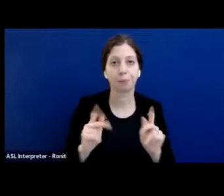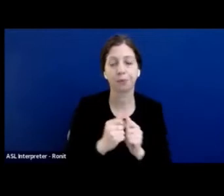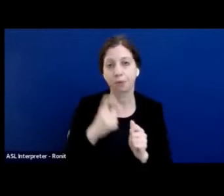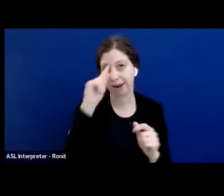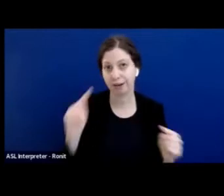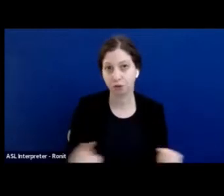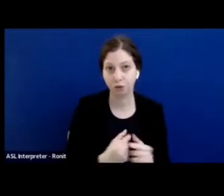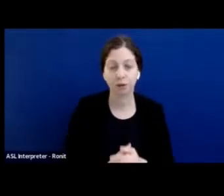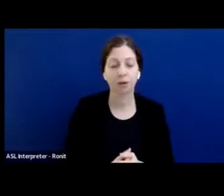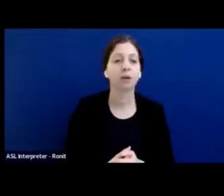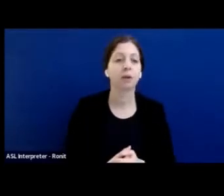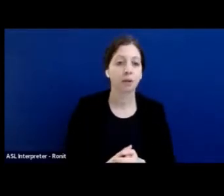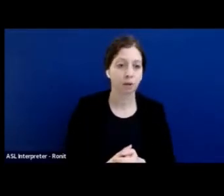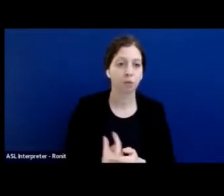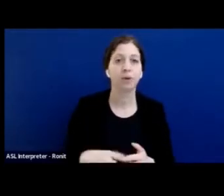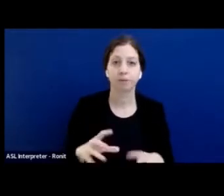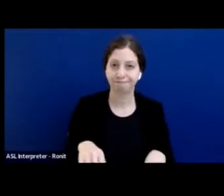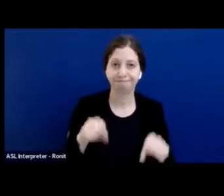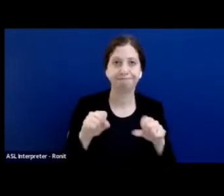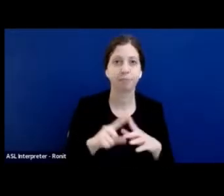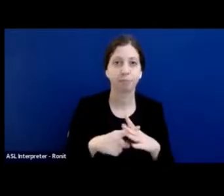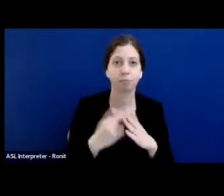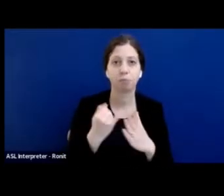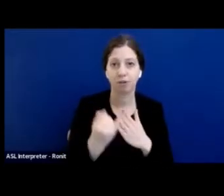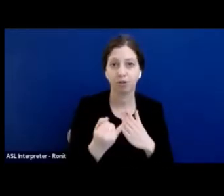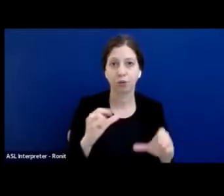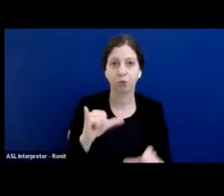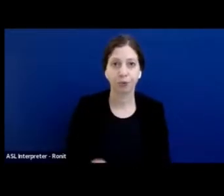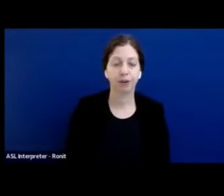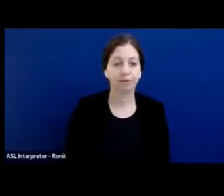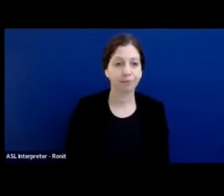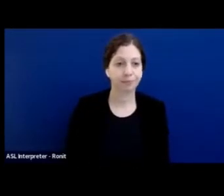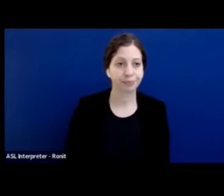So we're embarking on a project to do just that. Next slide, please.